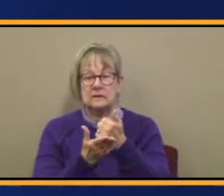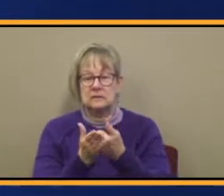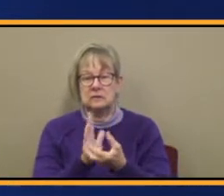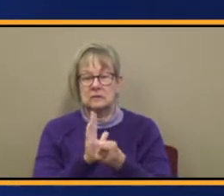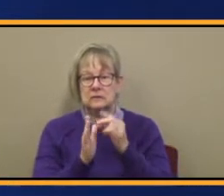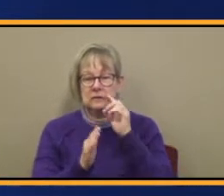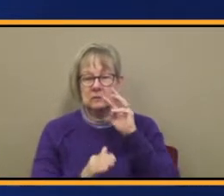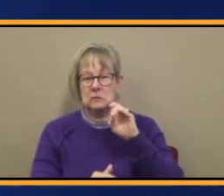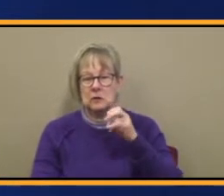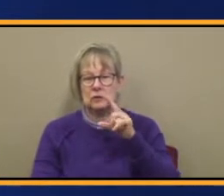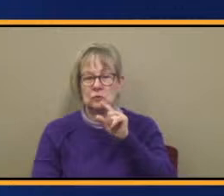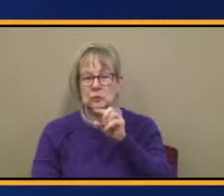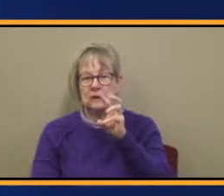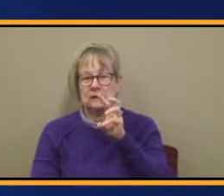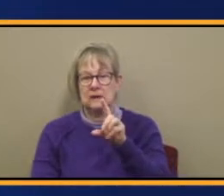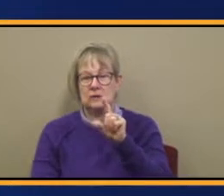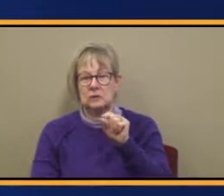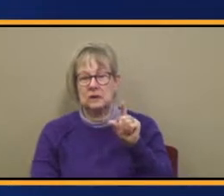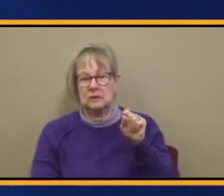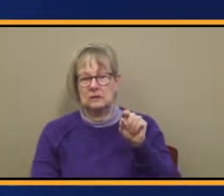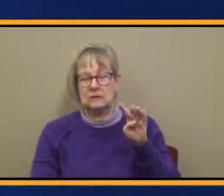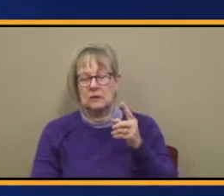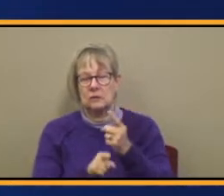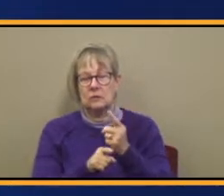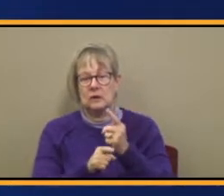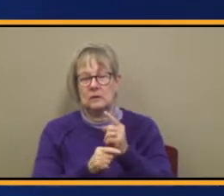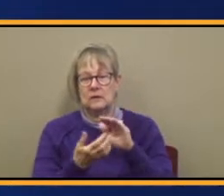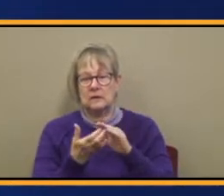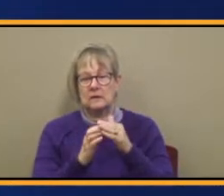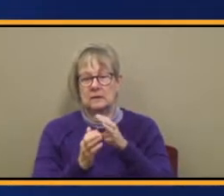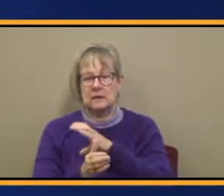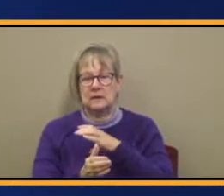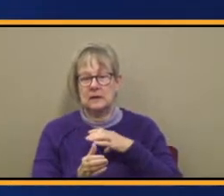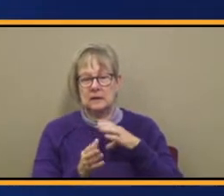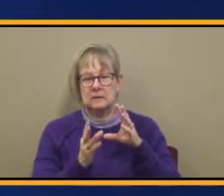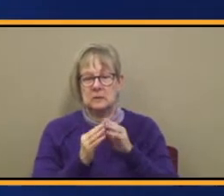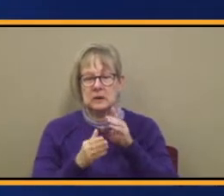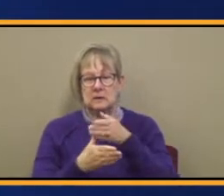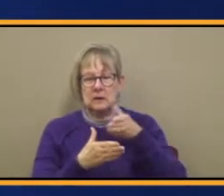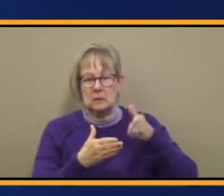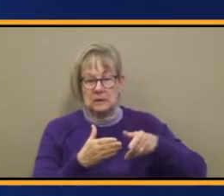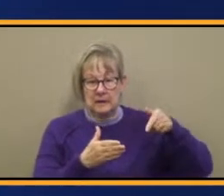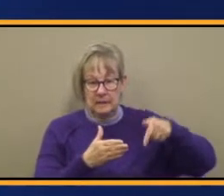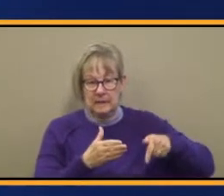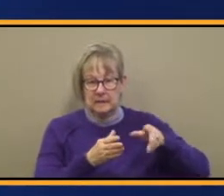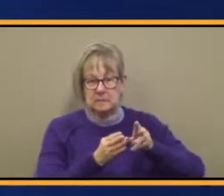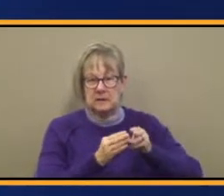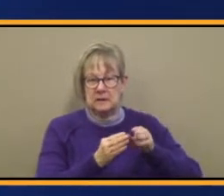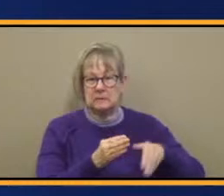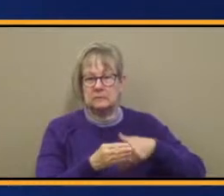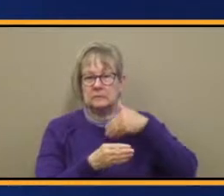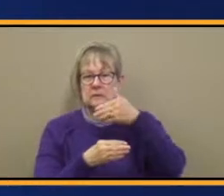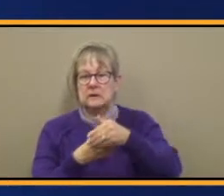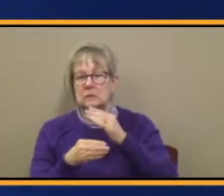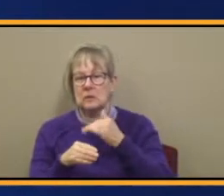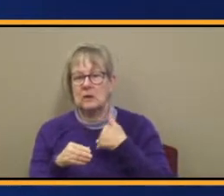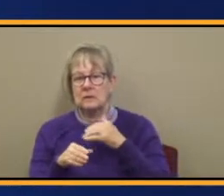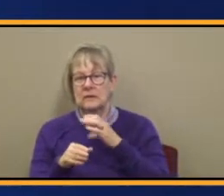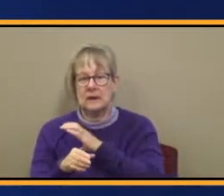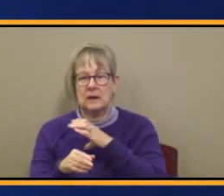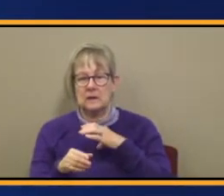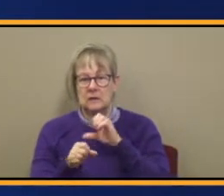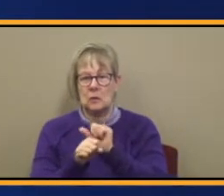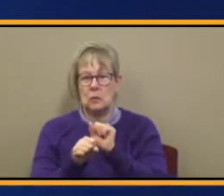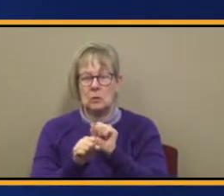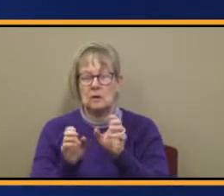the March 26, 2024 regular city council meeting. And at the conclusion of this meeting, we will be convening a council work session.